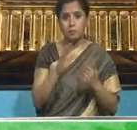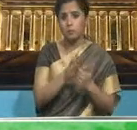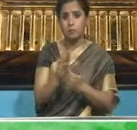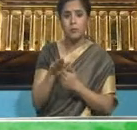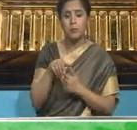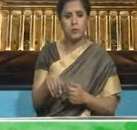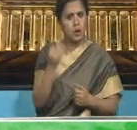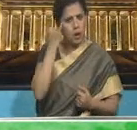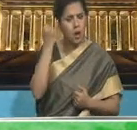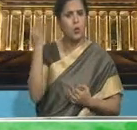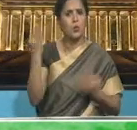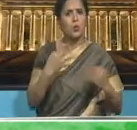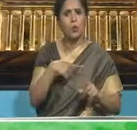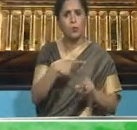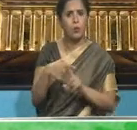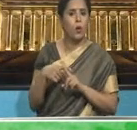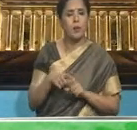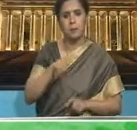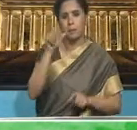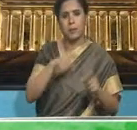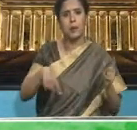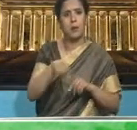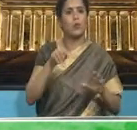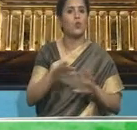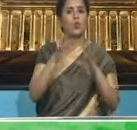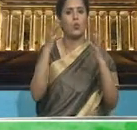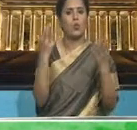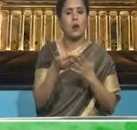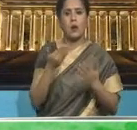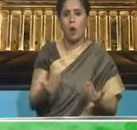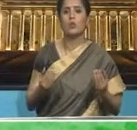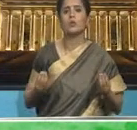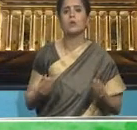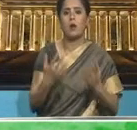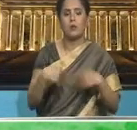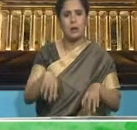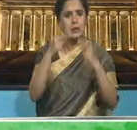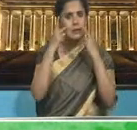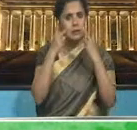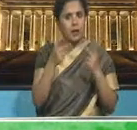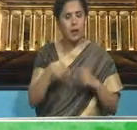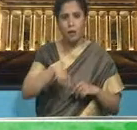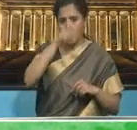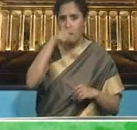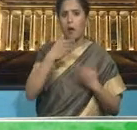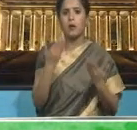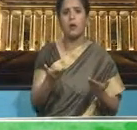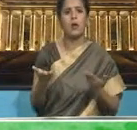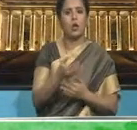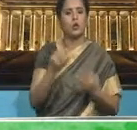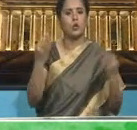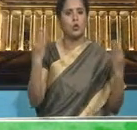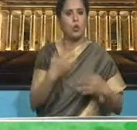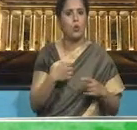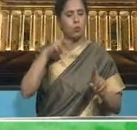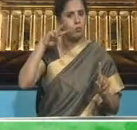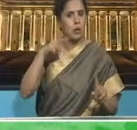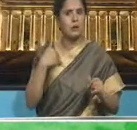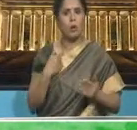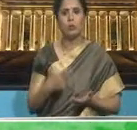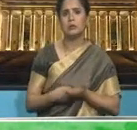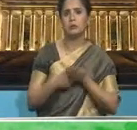creative energies of people, the world has started to look at India with a new sense of